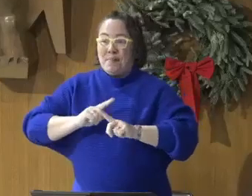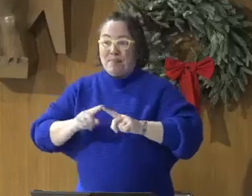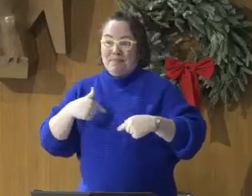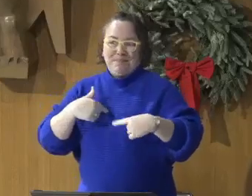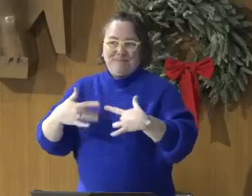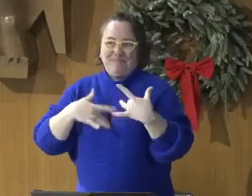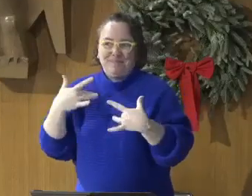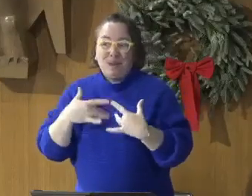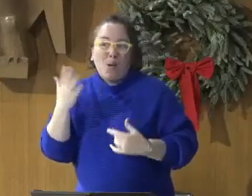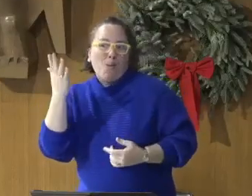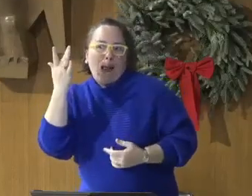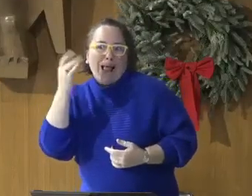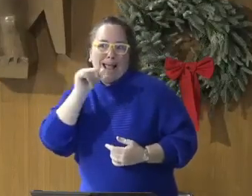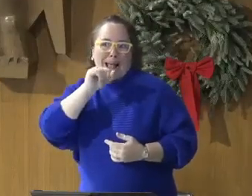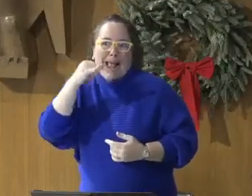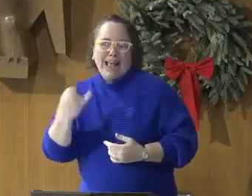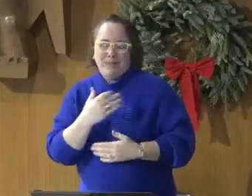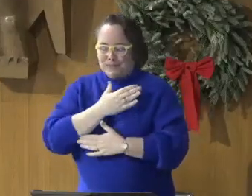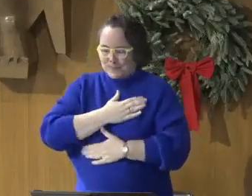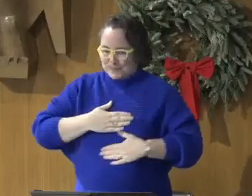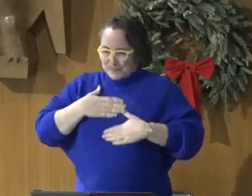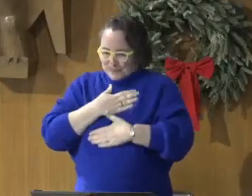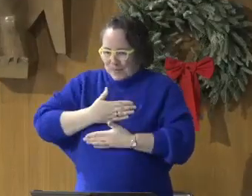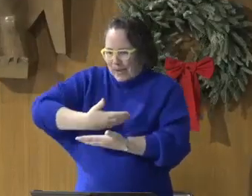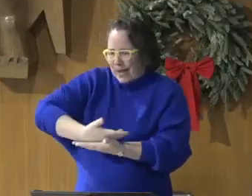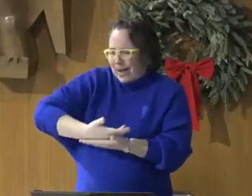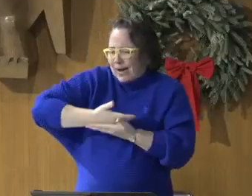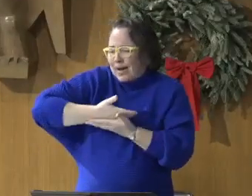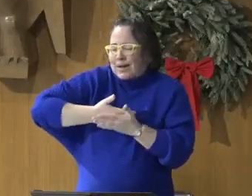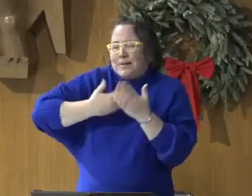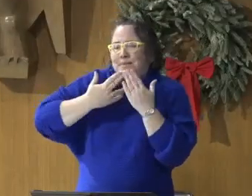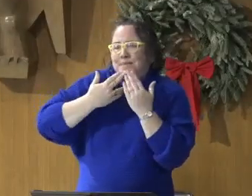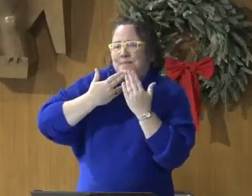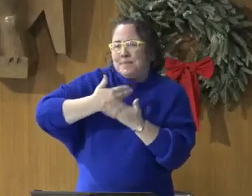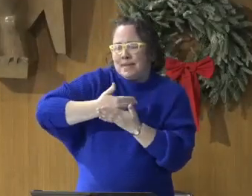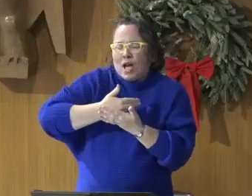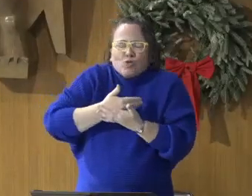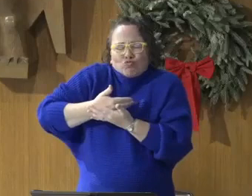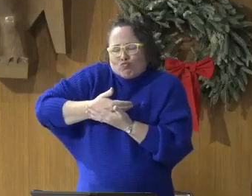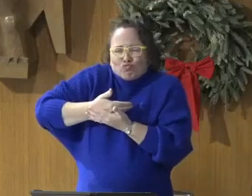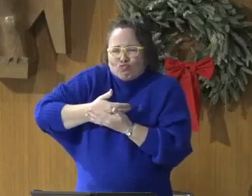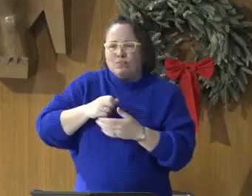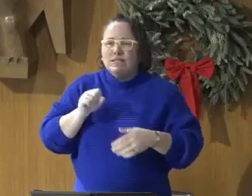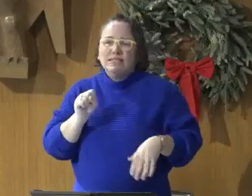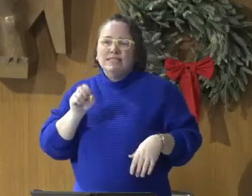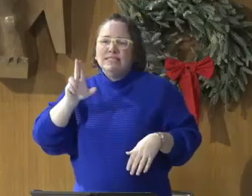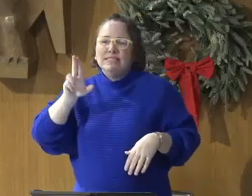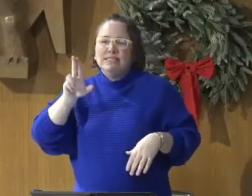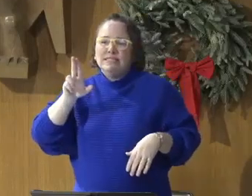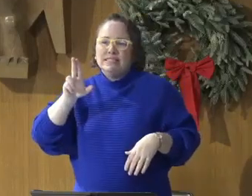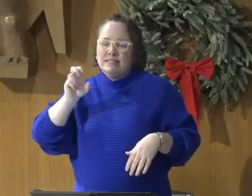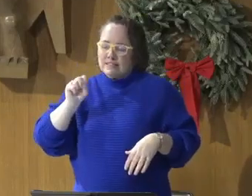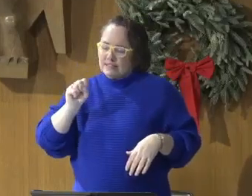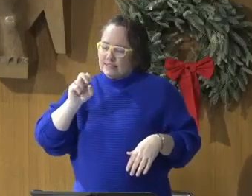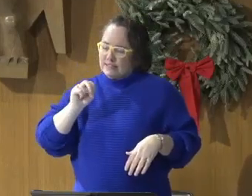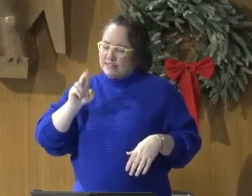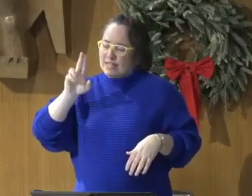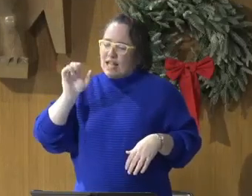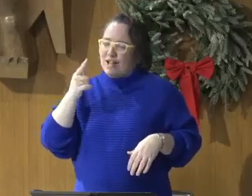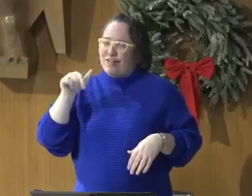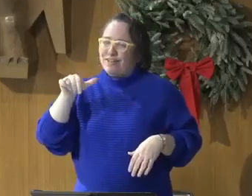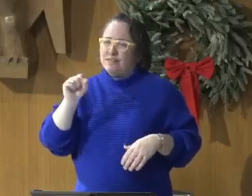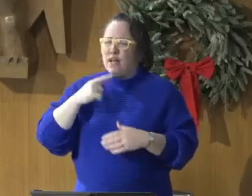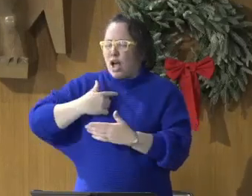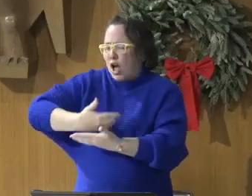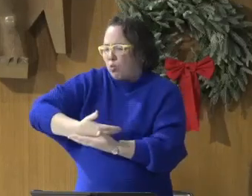AJ did enjoy lots of physical contact and snuggles. She would cuddle up against